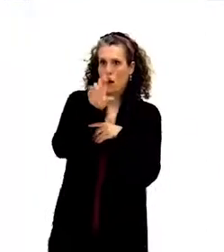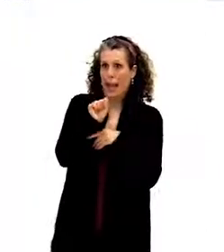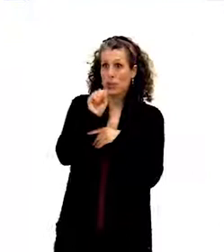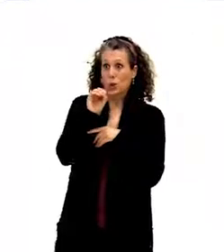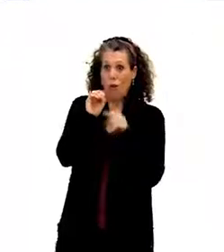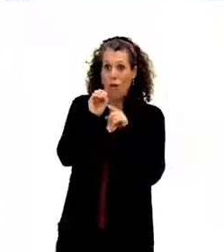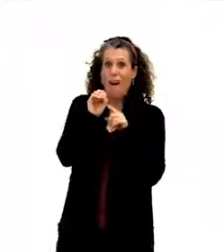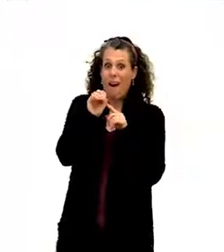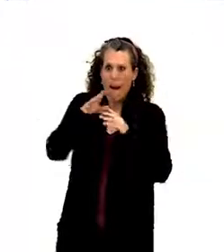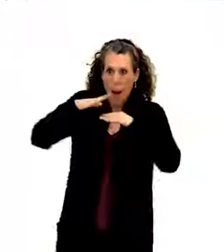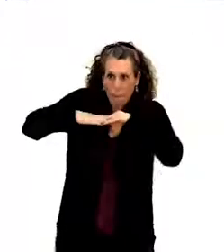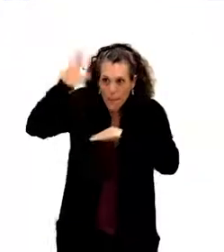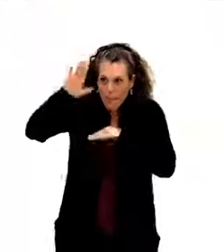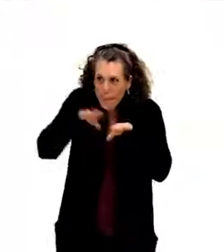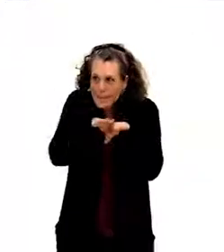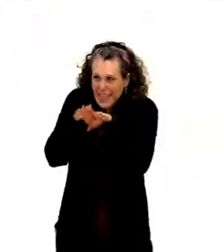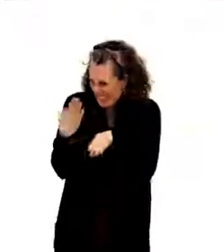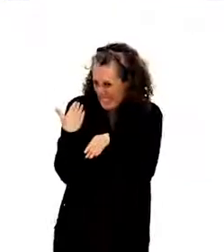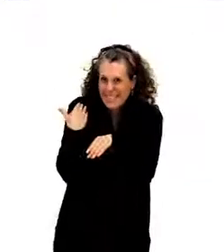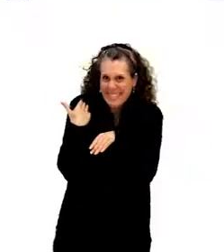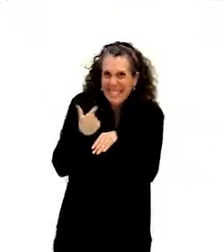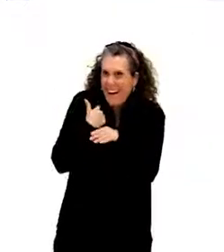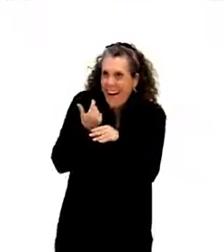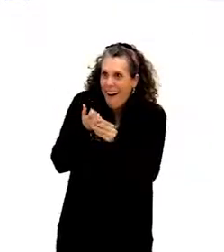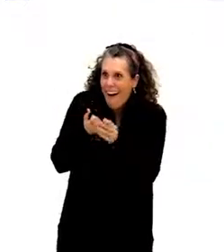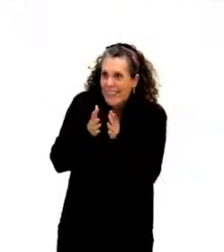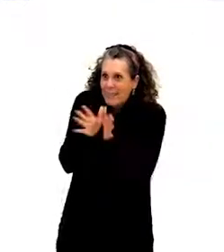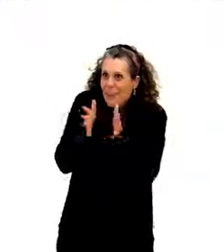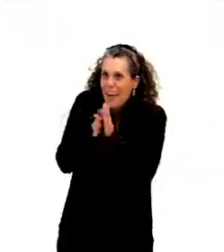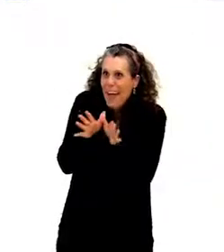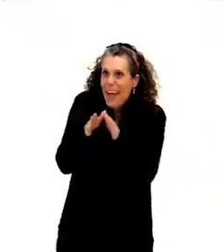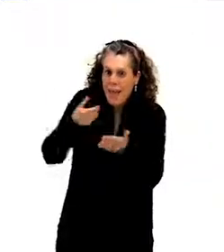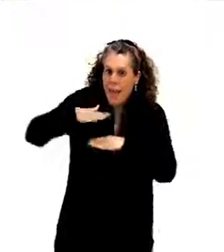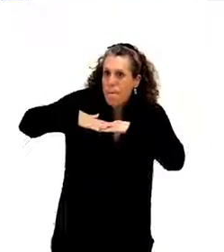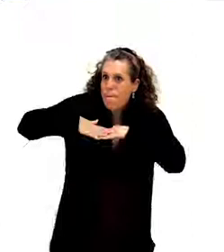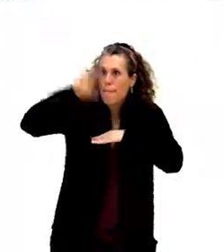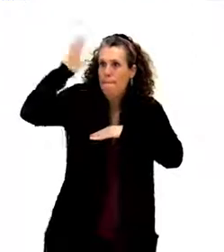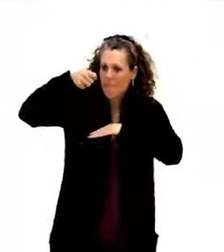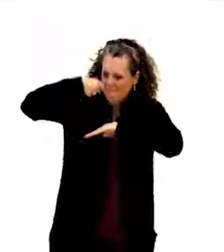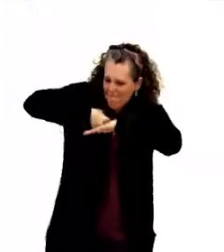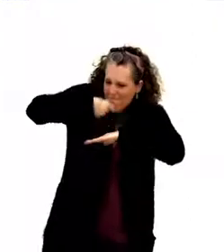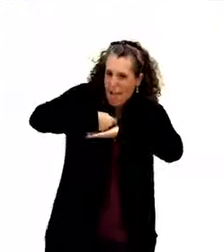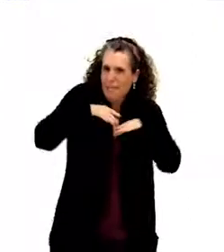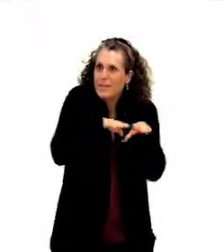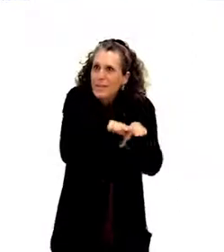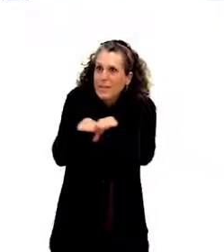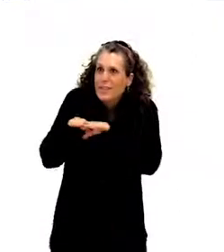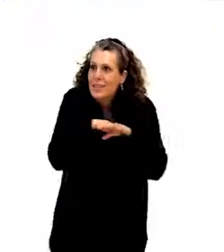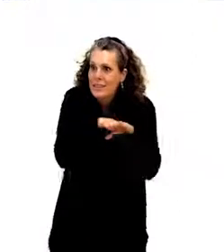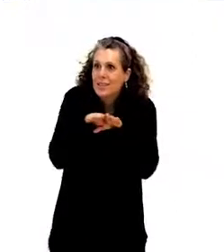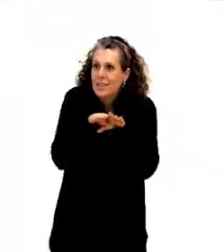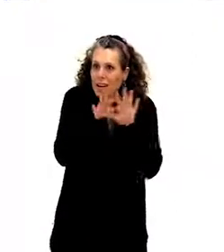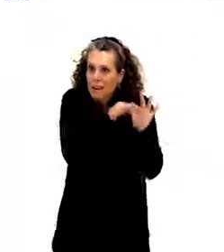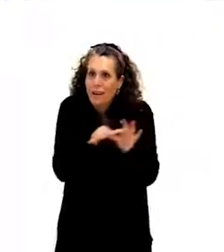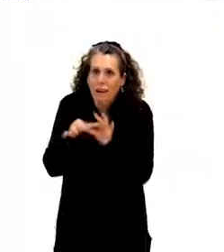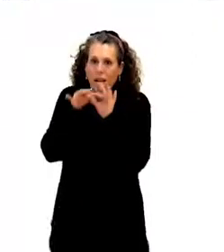Minimum standards. Remember what I told you a few minutes ago. The minimum standard that is translated as part of the